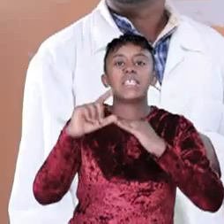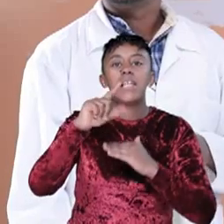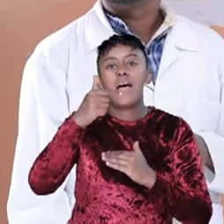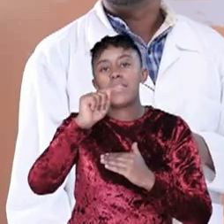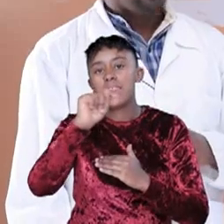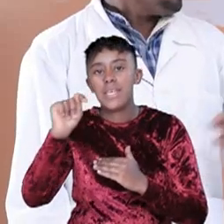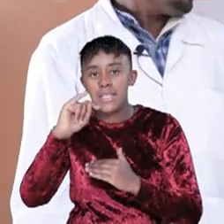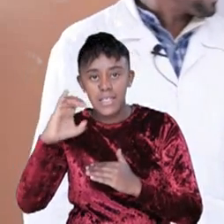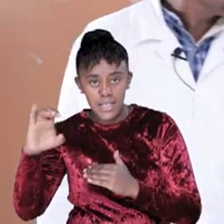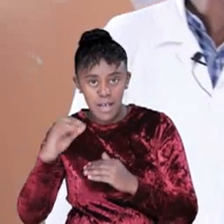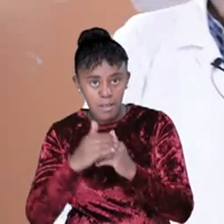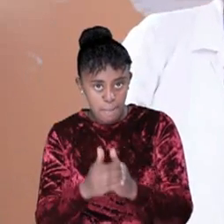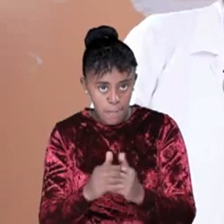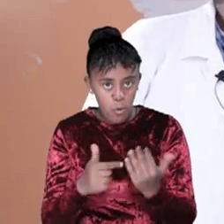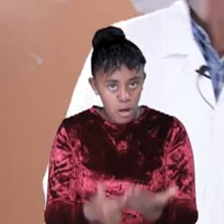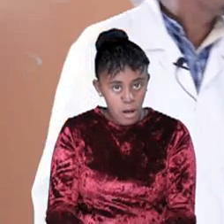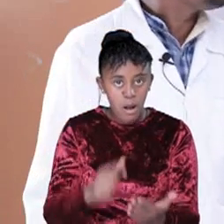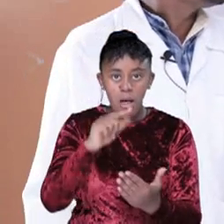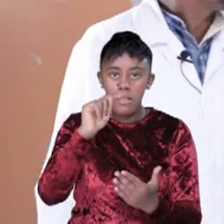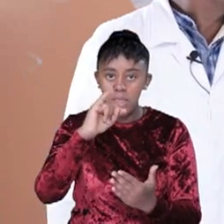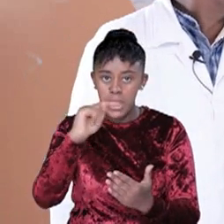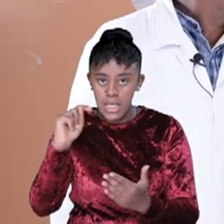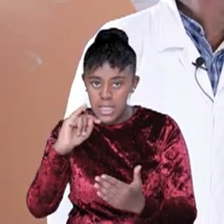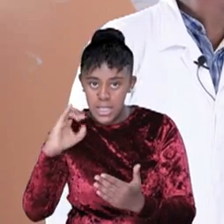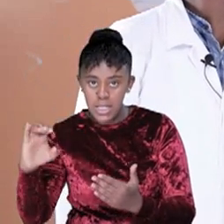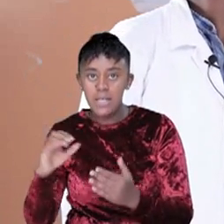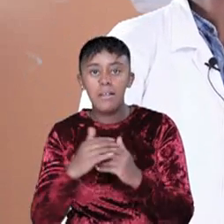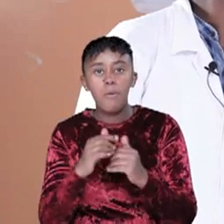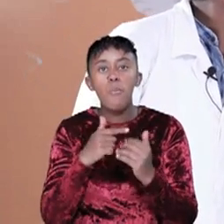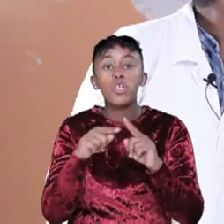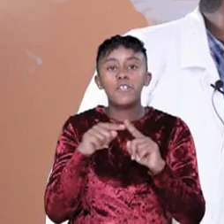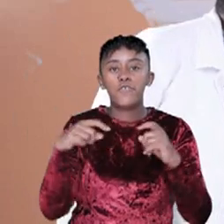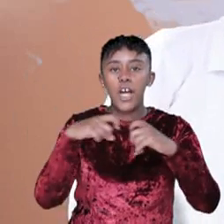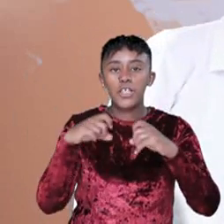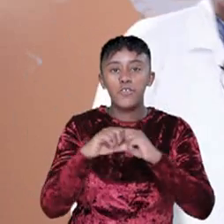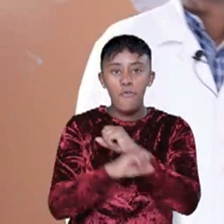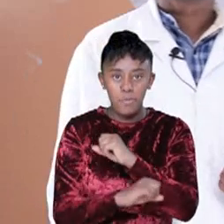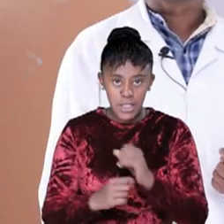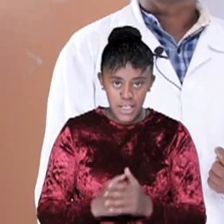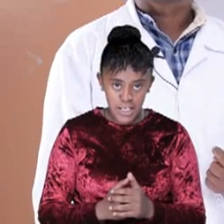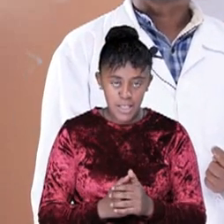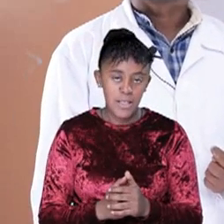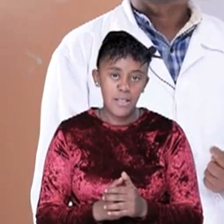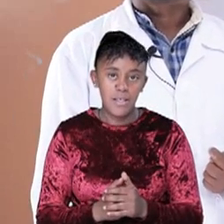atom. While it leaving this lattice atom, there is a hole, positive charge is formed.